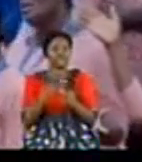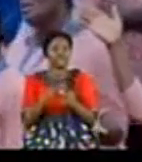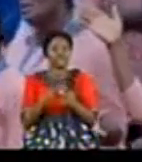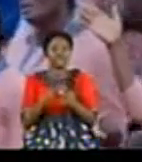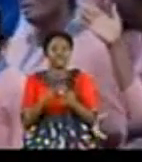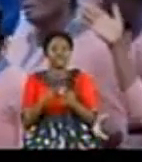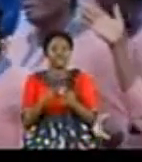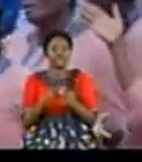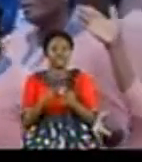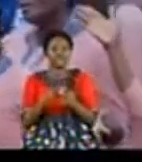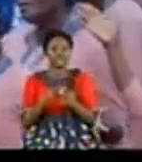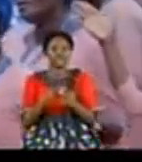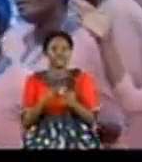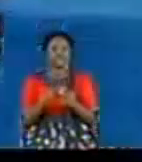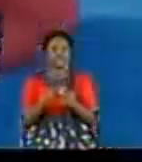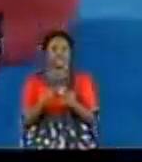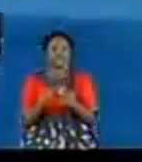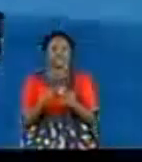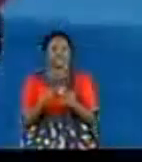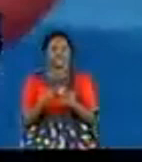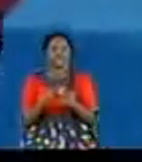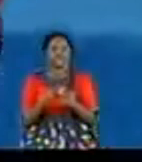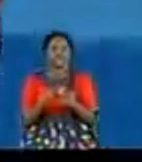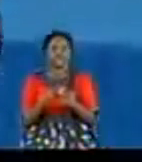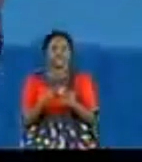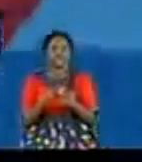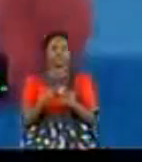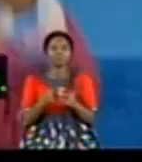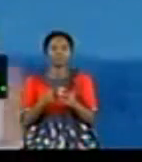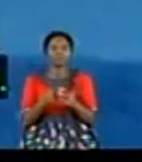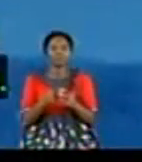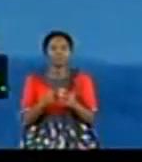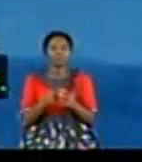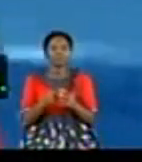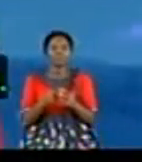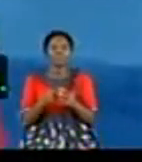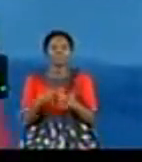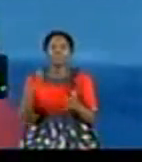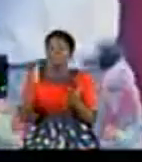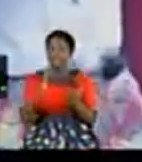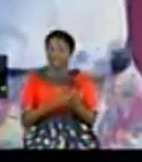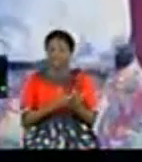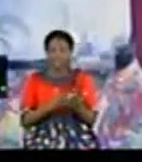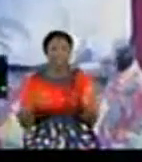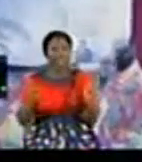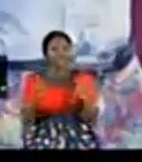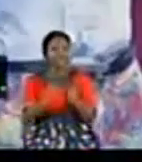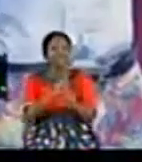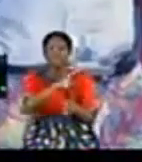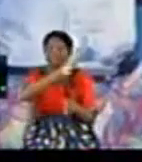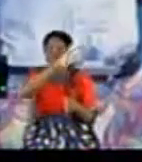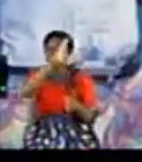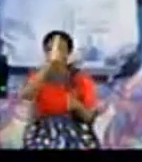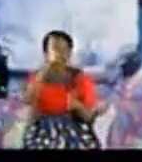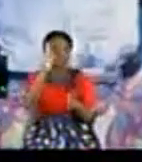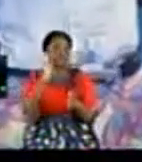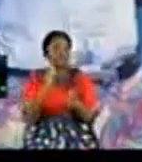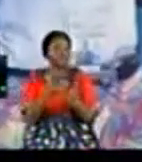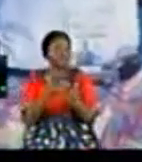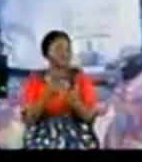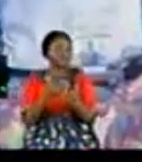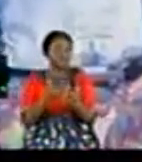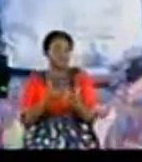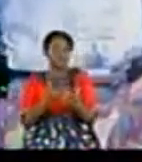wor oh like never before like never